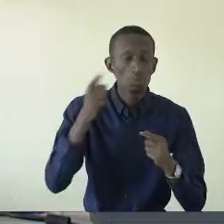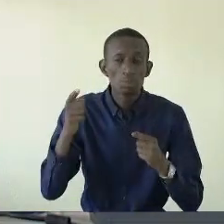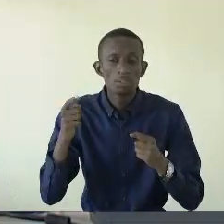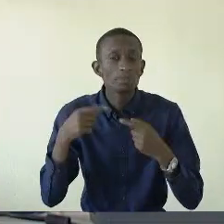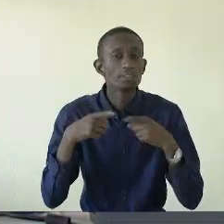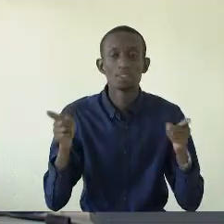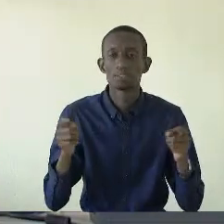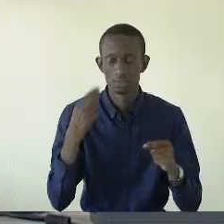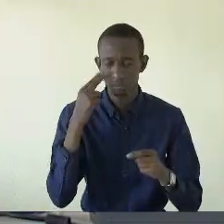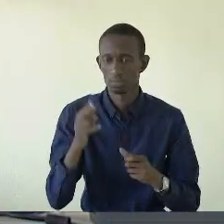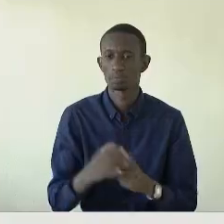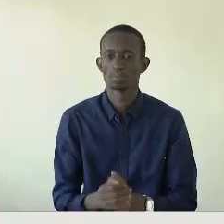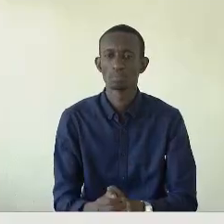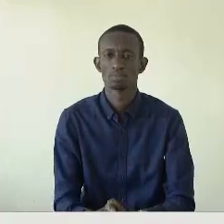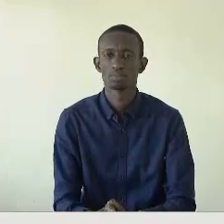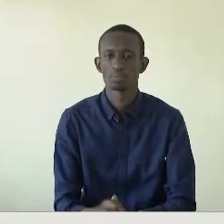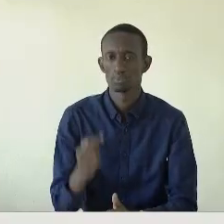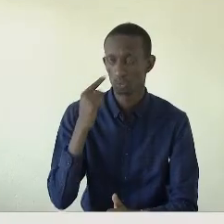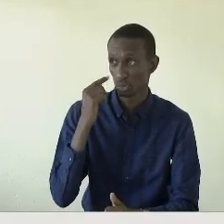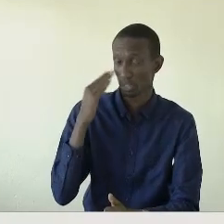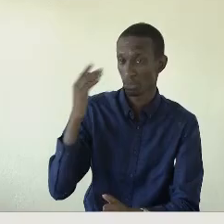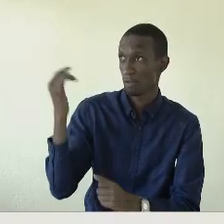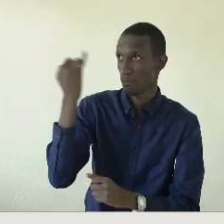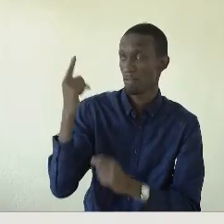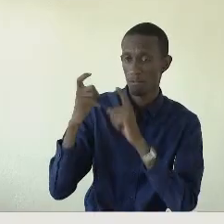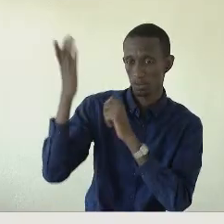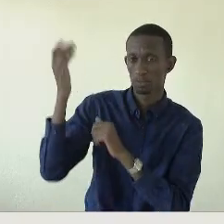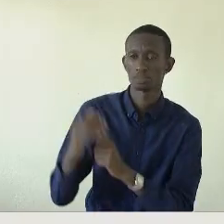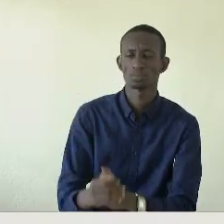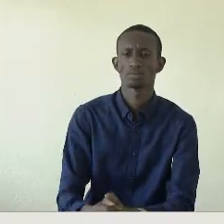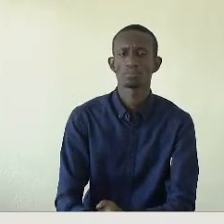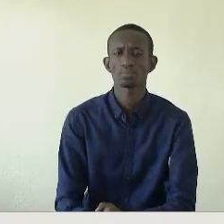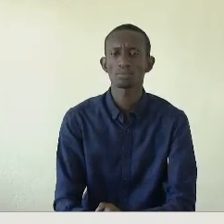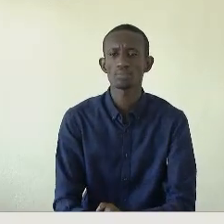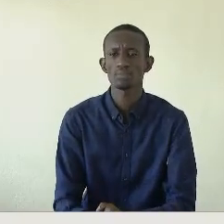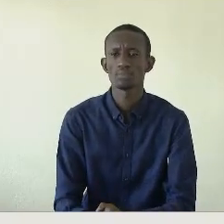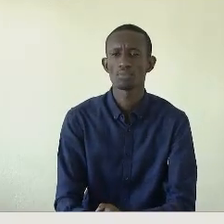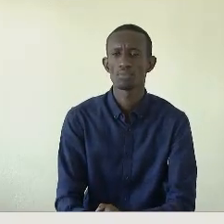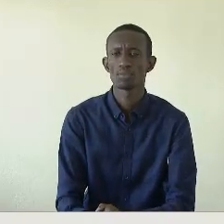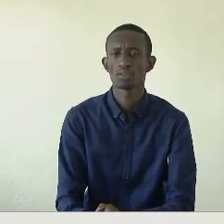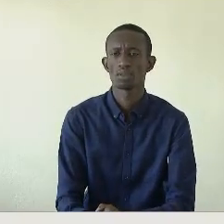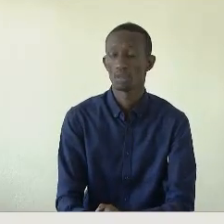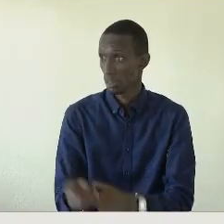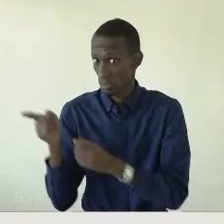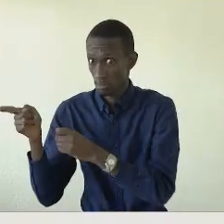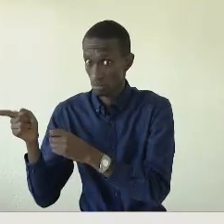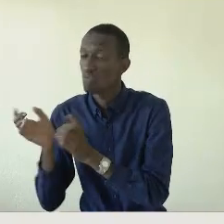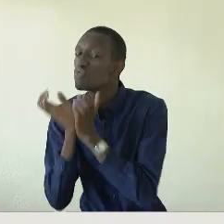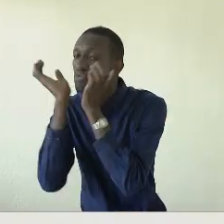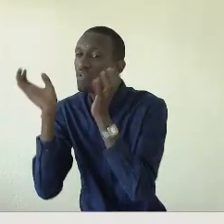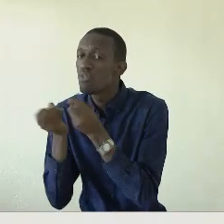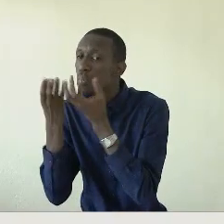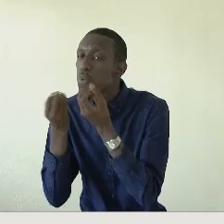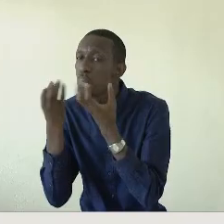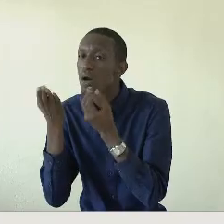us see on the diagram. This is our flower we talked about. This